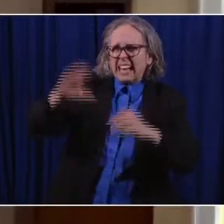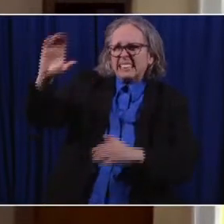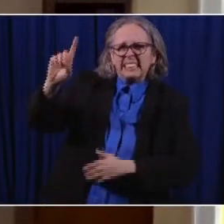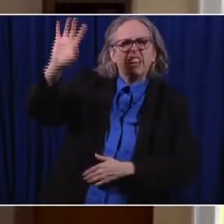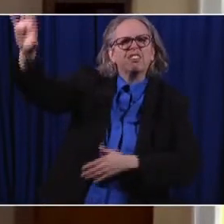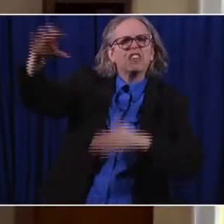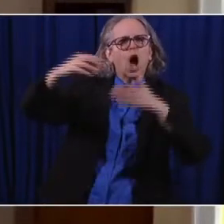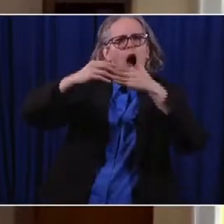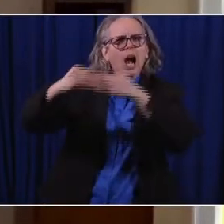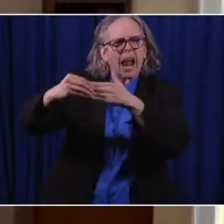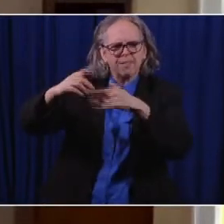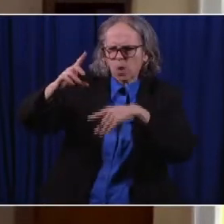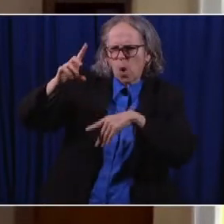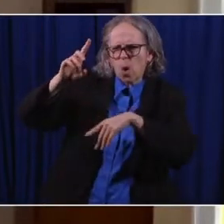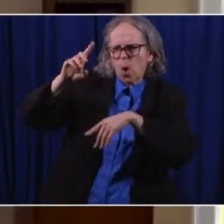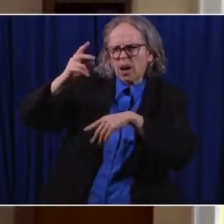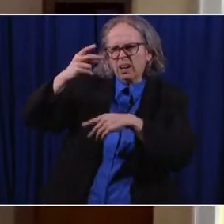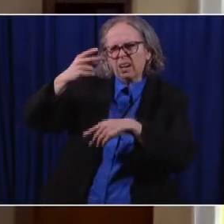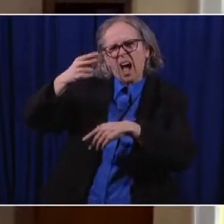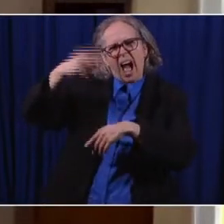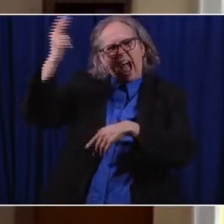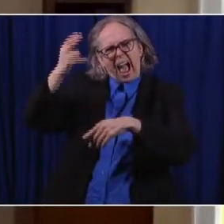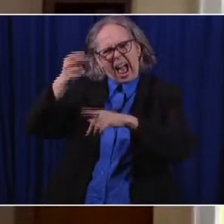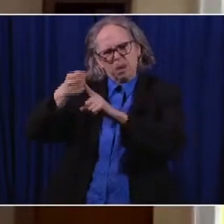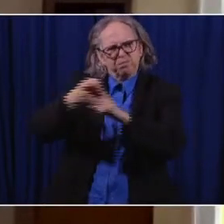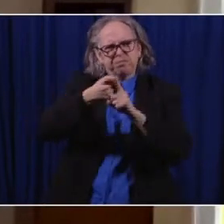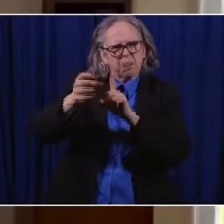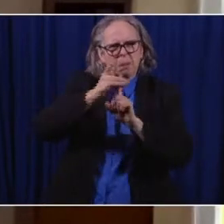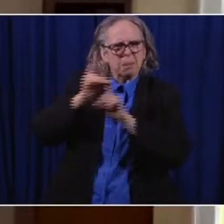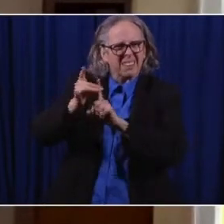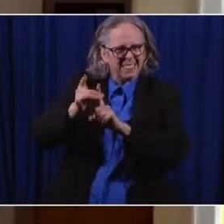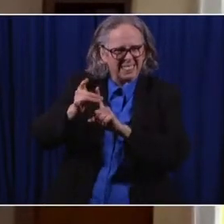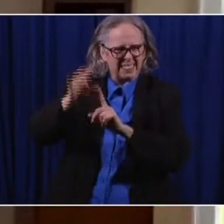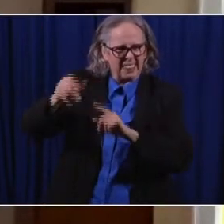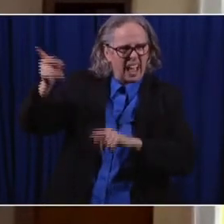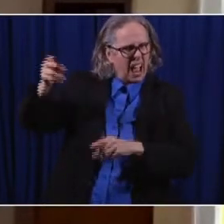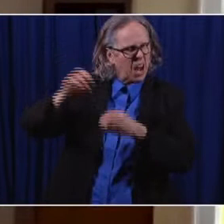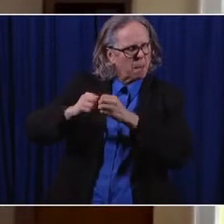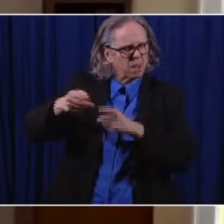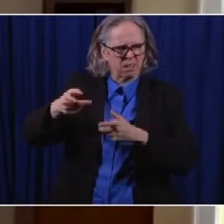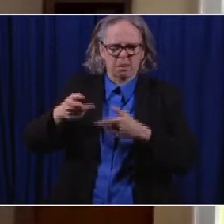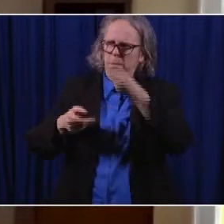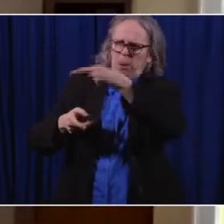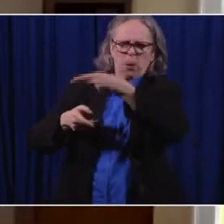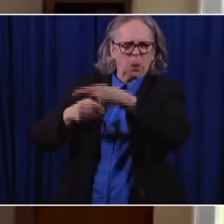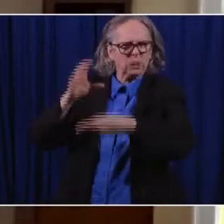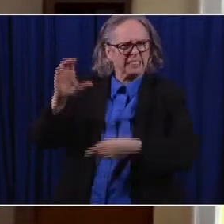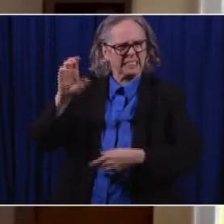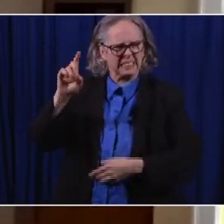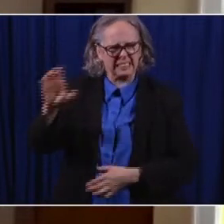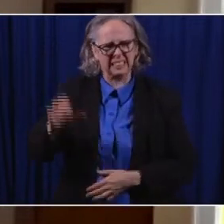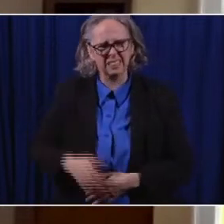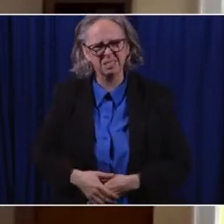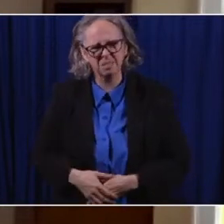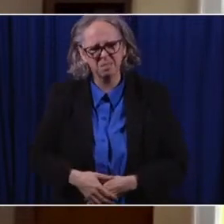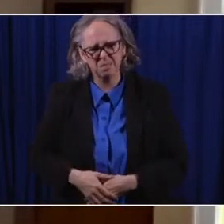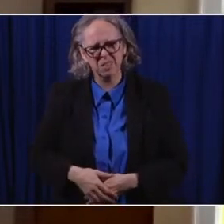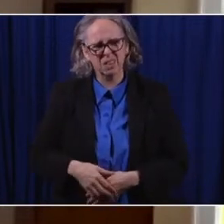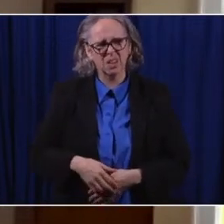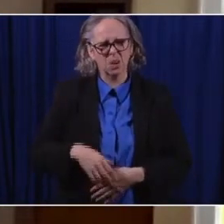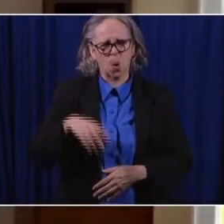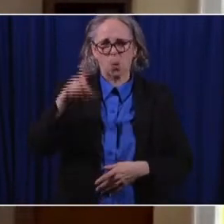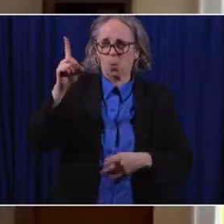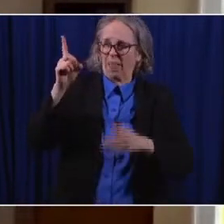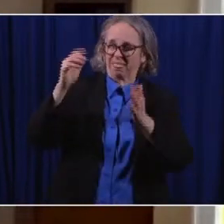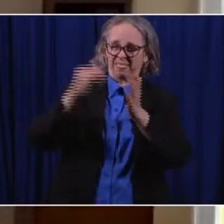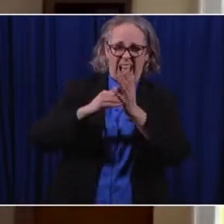high every place. We currently have 29 counties with a case rate above 1,000, which is 10 times higher